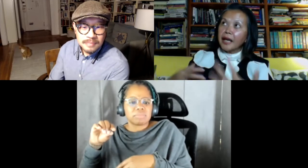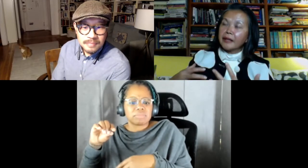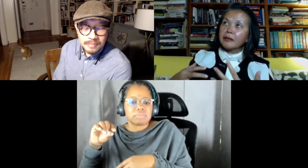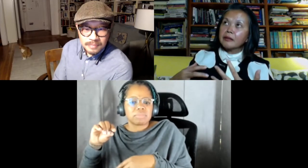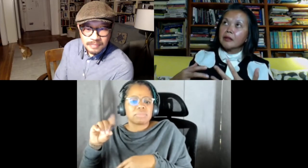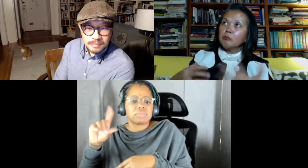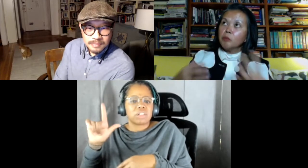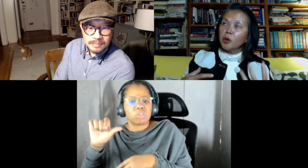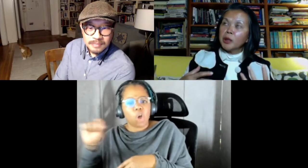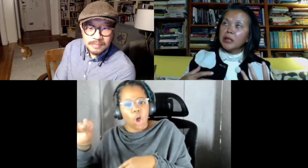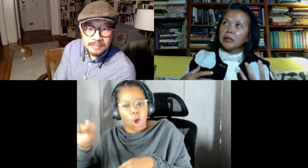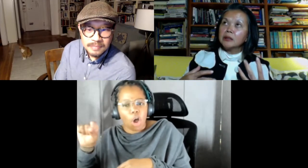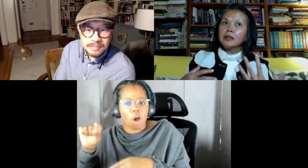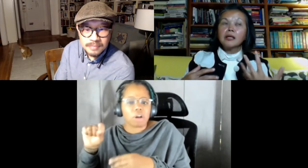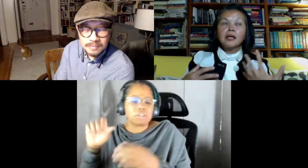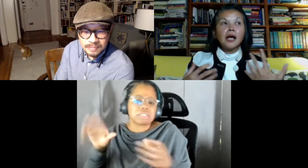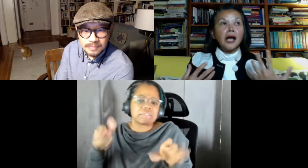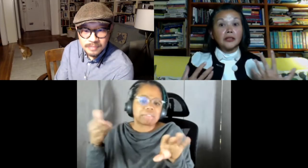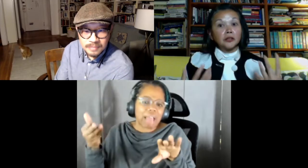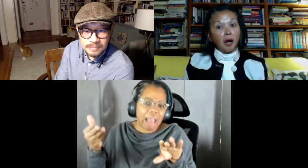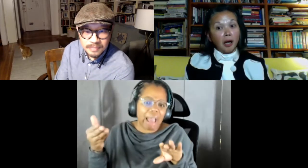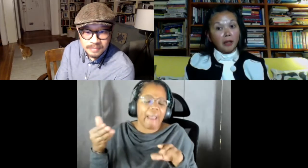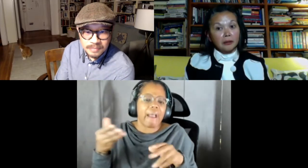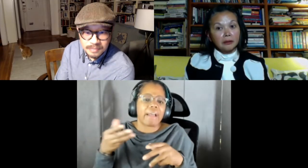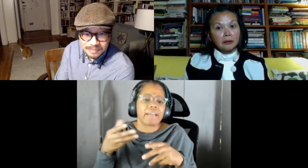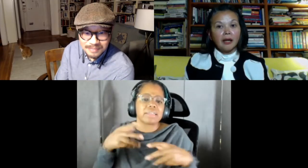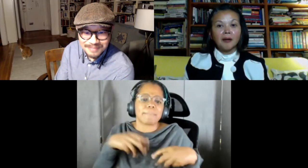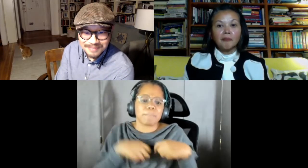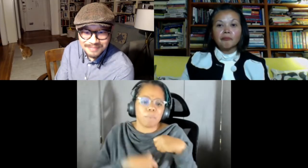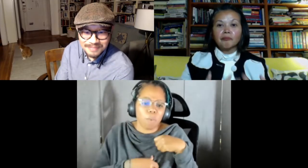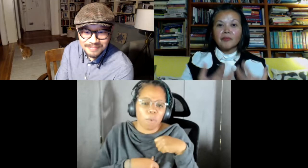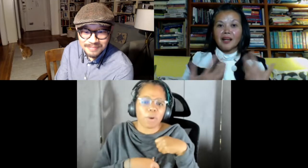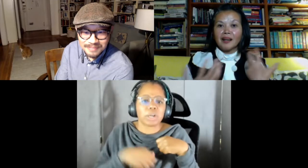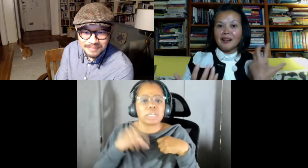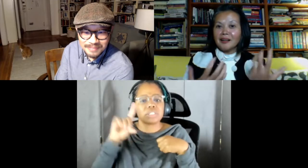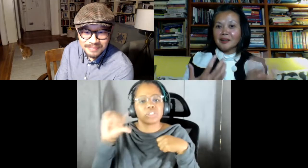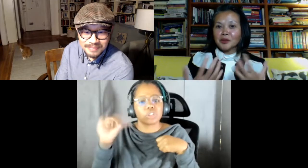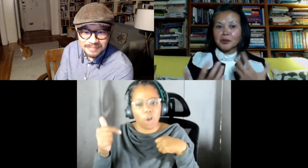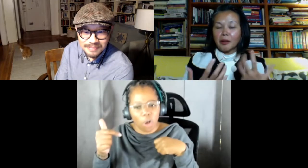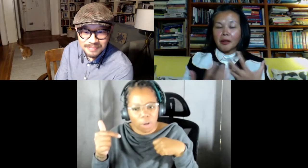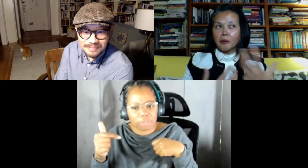loss, death, mourning, and dog